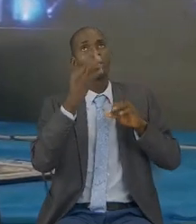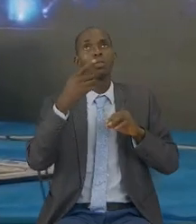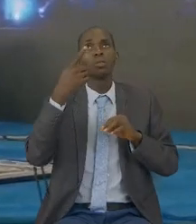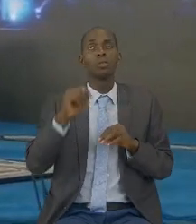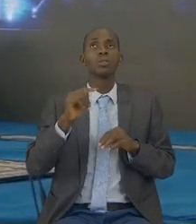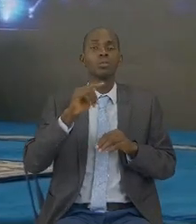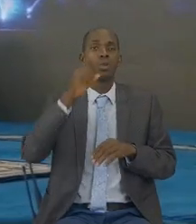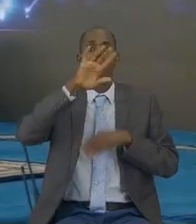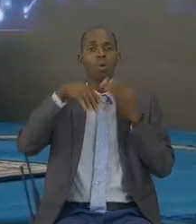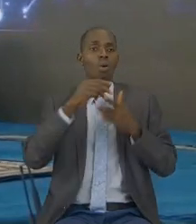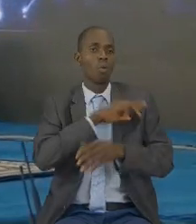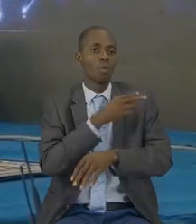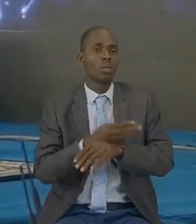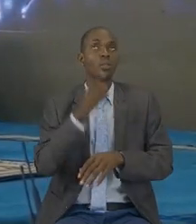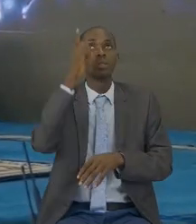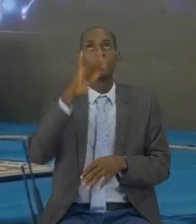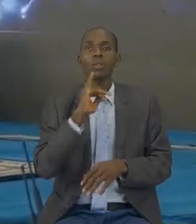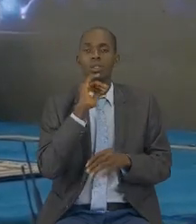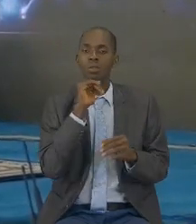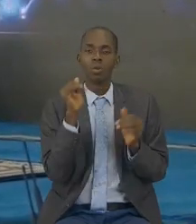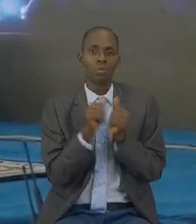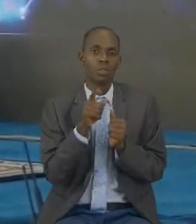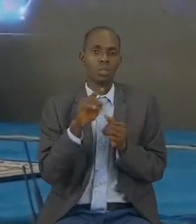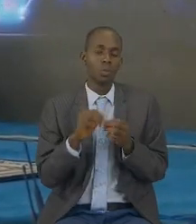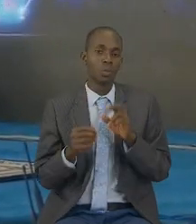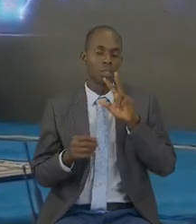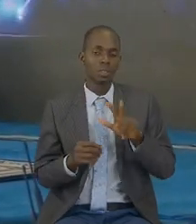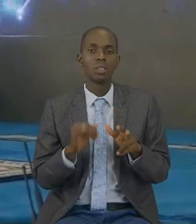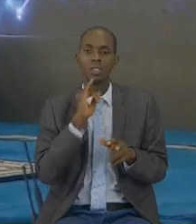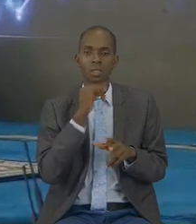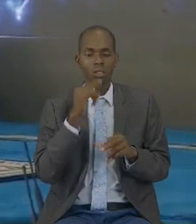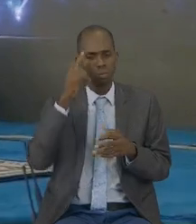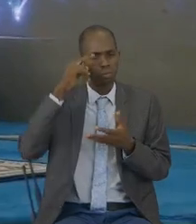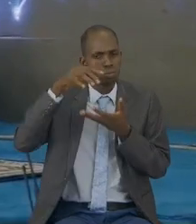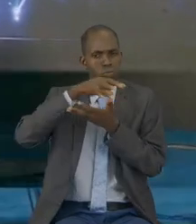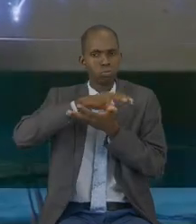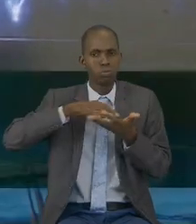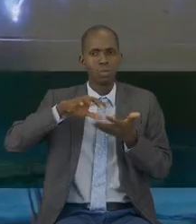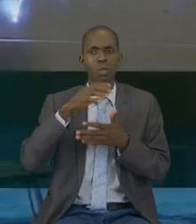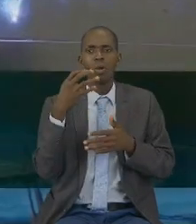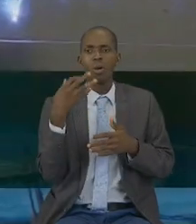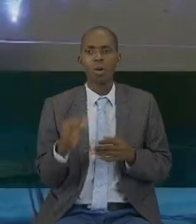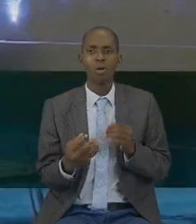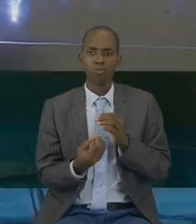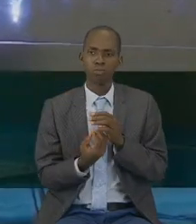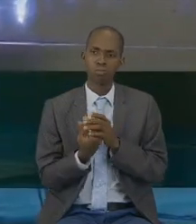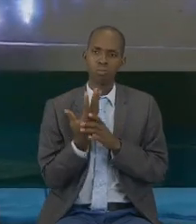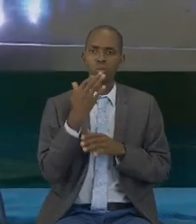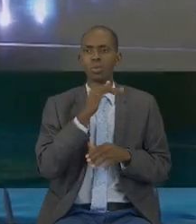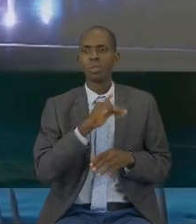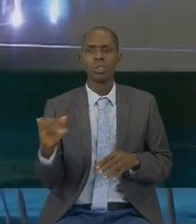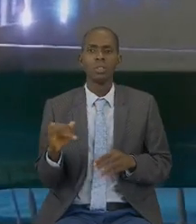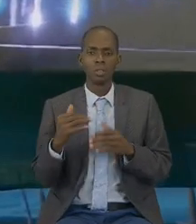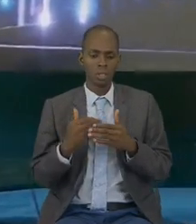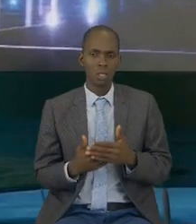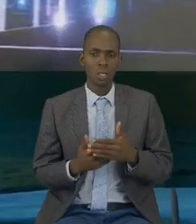is not with them. Number three, the delusion of growing advance, the